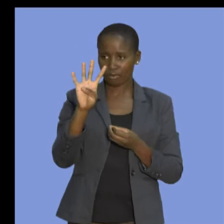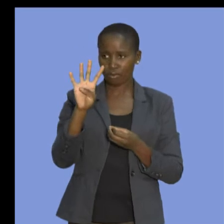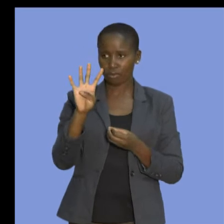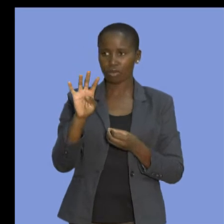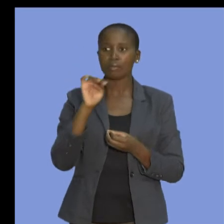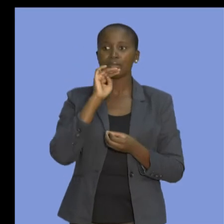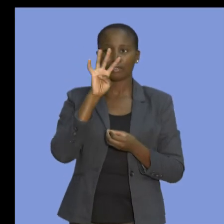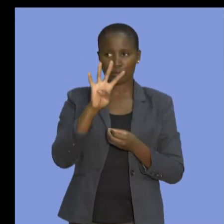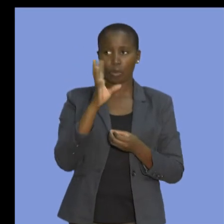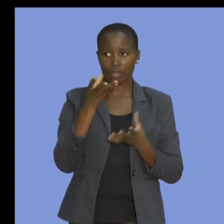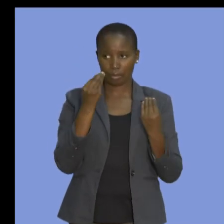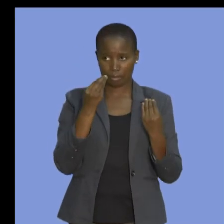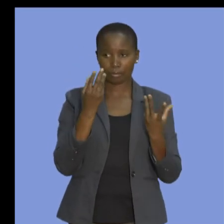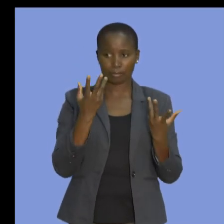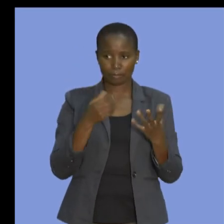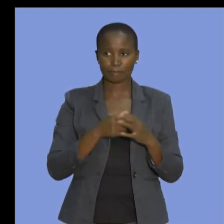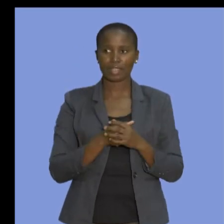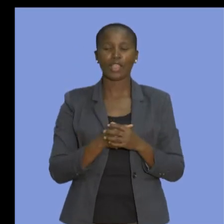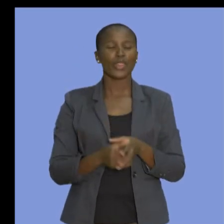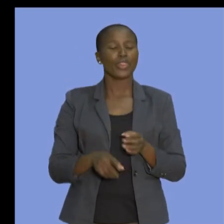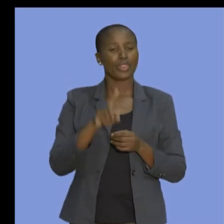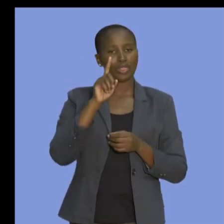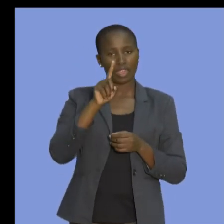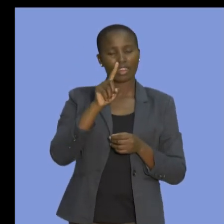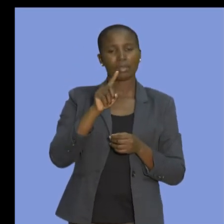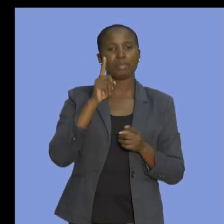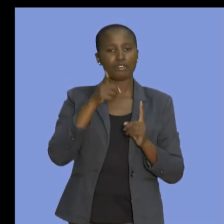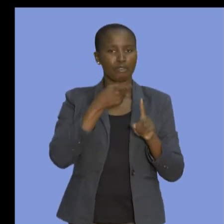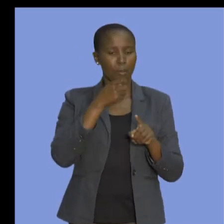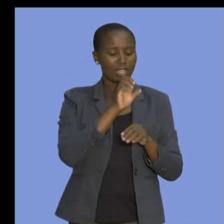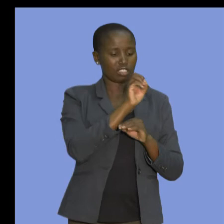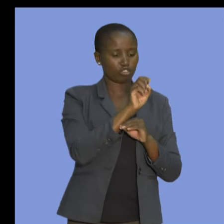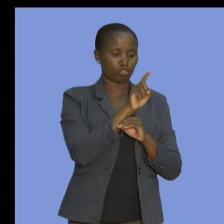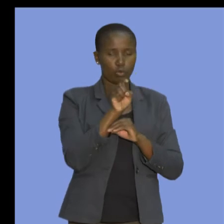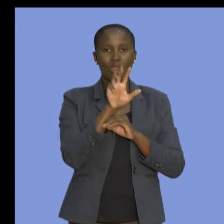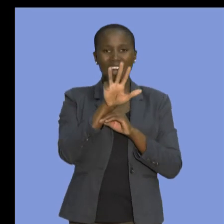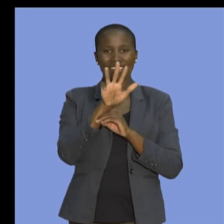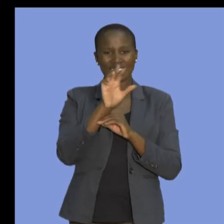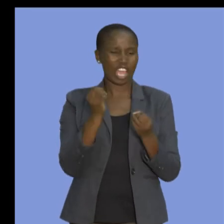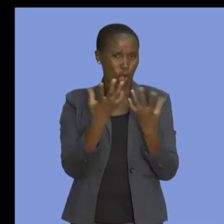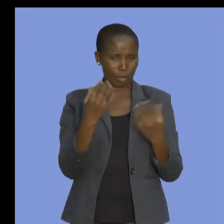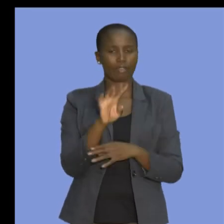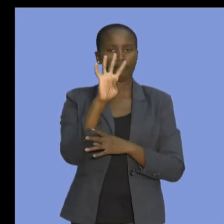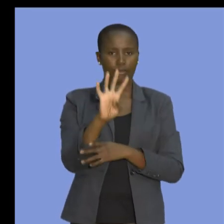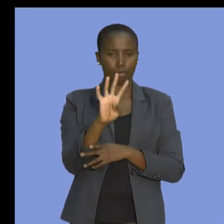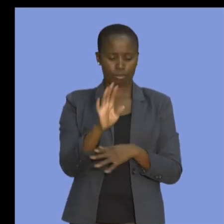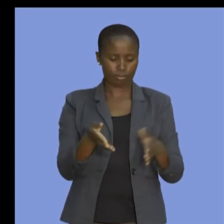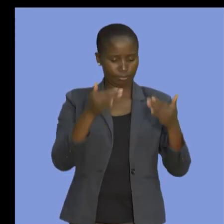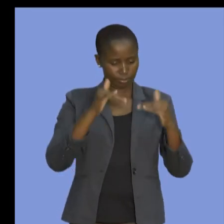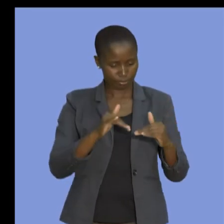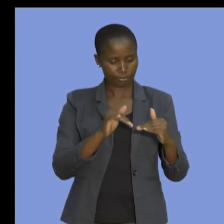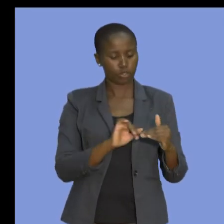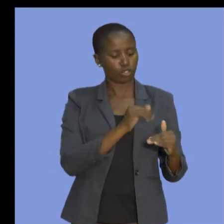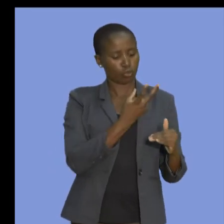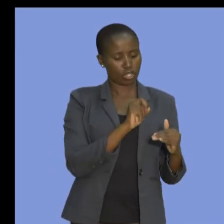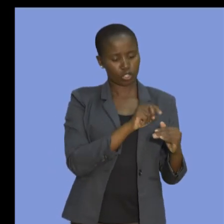So there's runs between 0 and 19, there are 4. Runs between 20 and 39, there